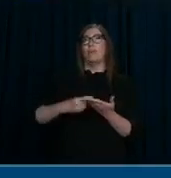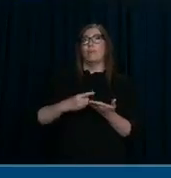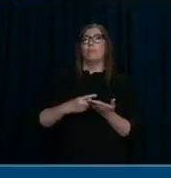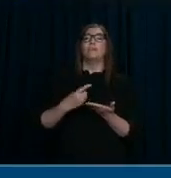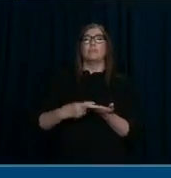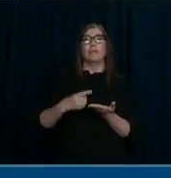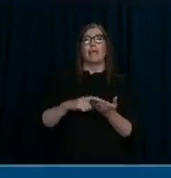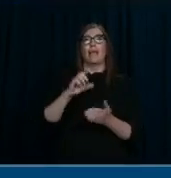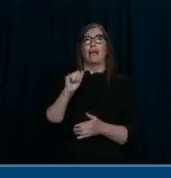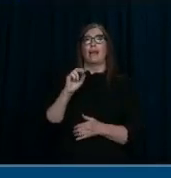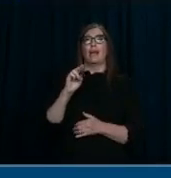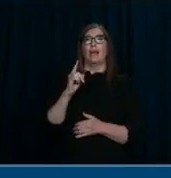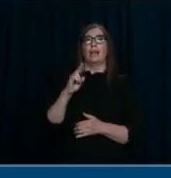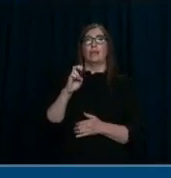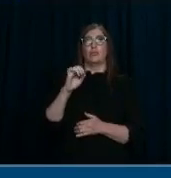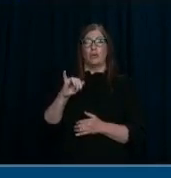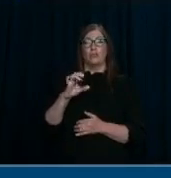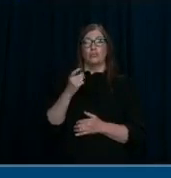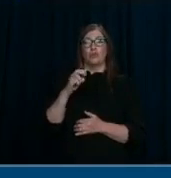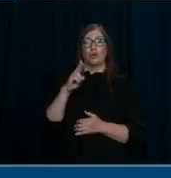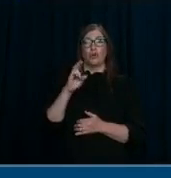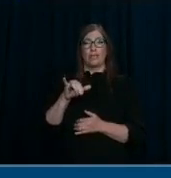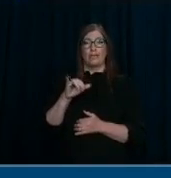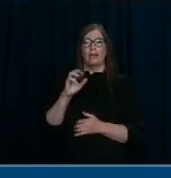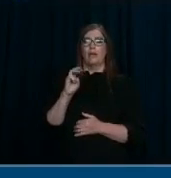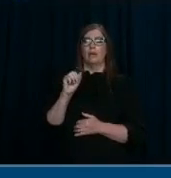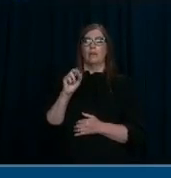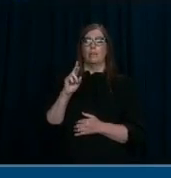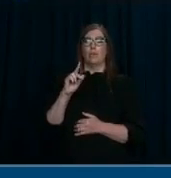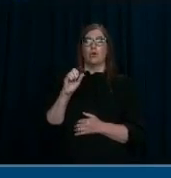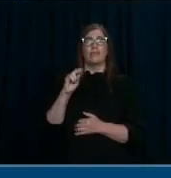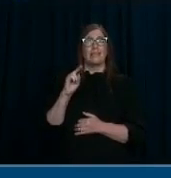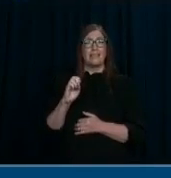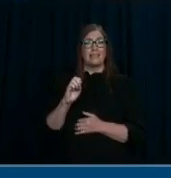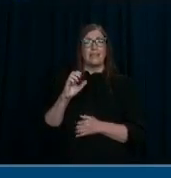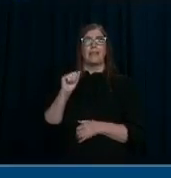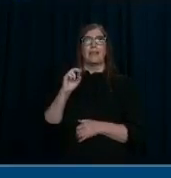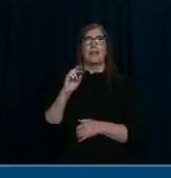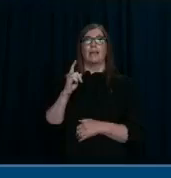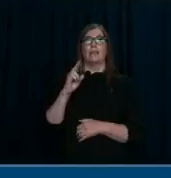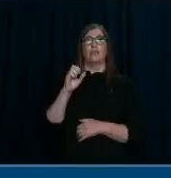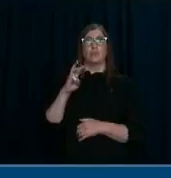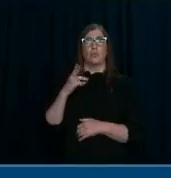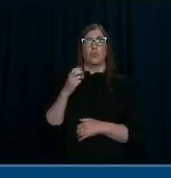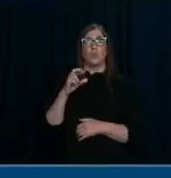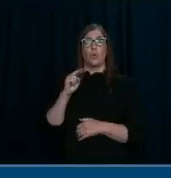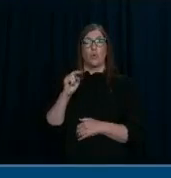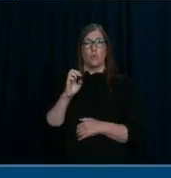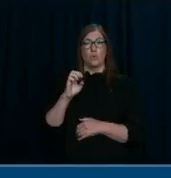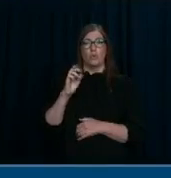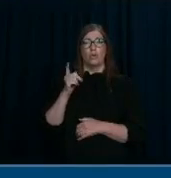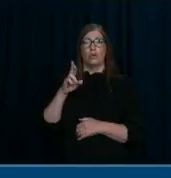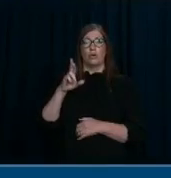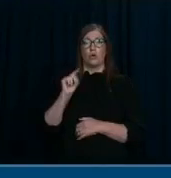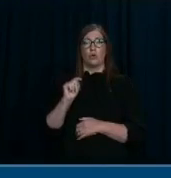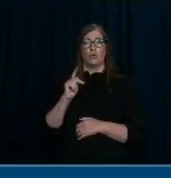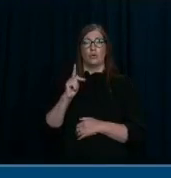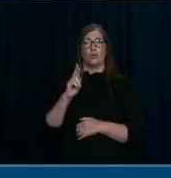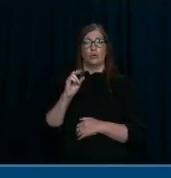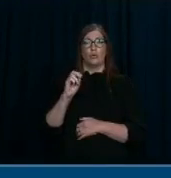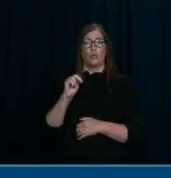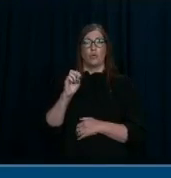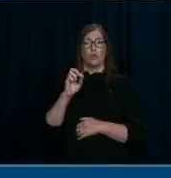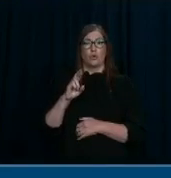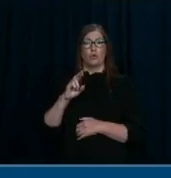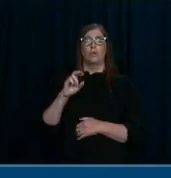Cherney, Marlene Galán-Woods, Andrew Horn, Kurt Cromer, Connor